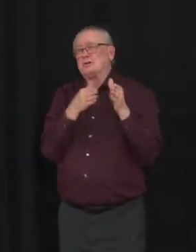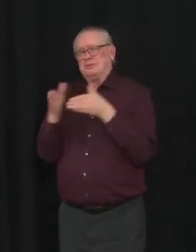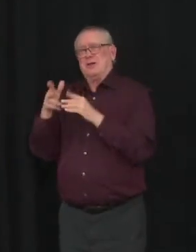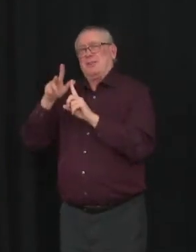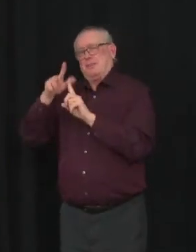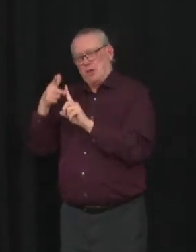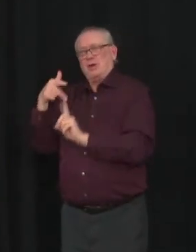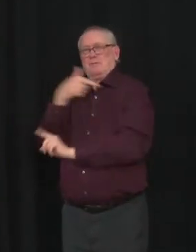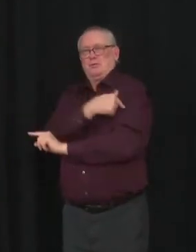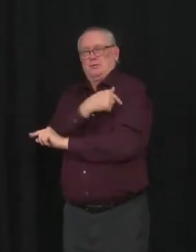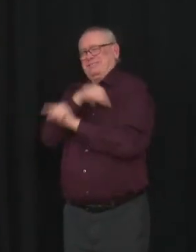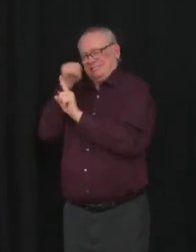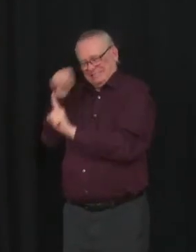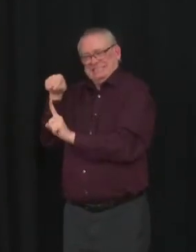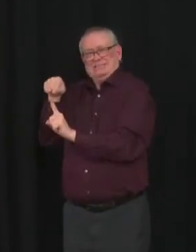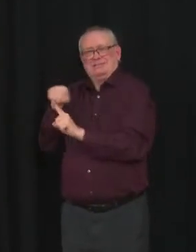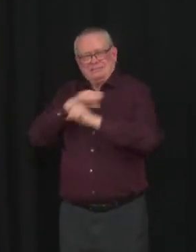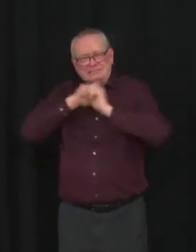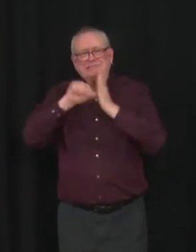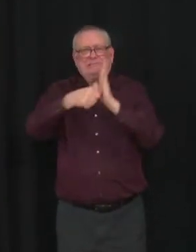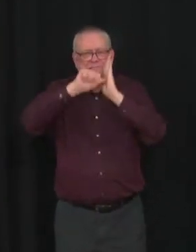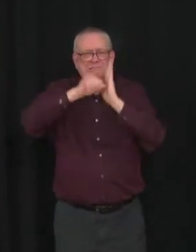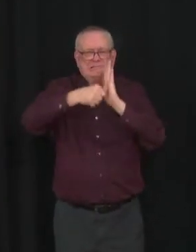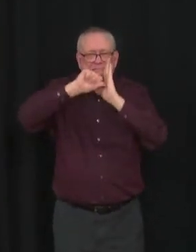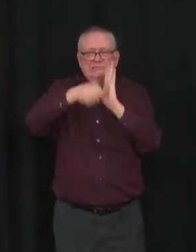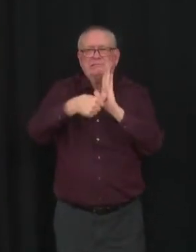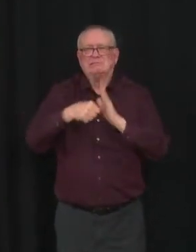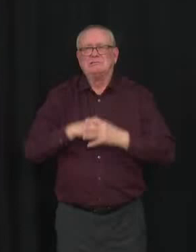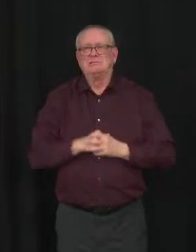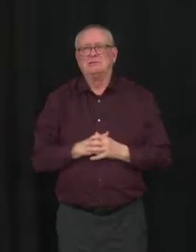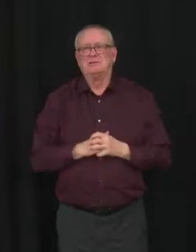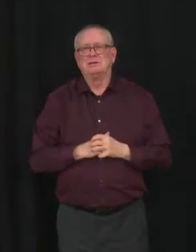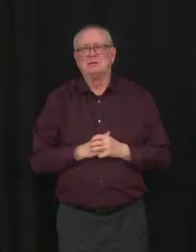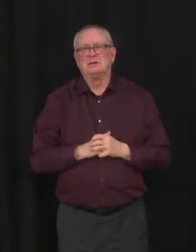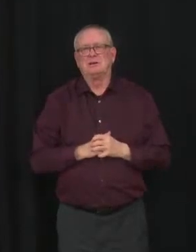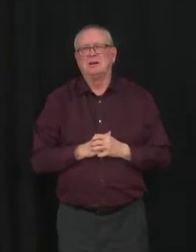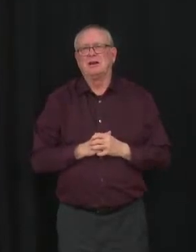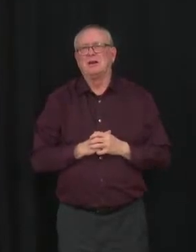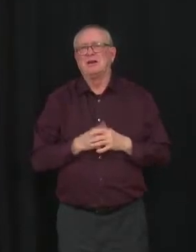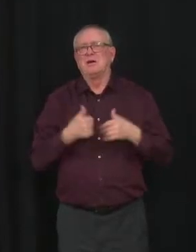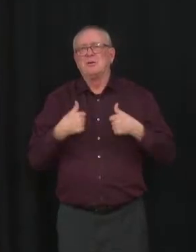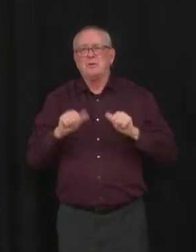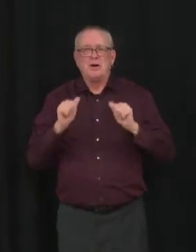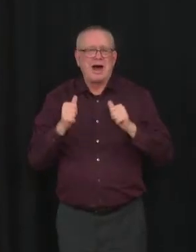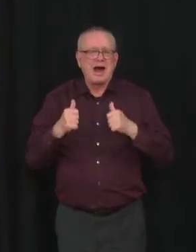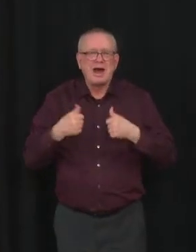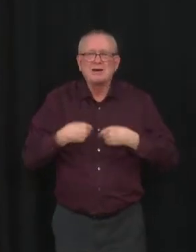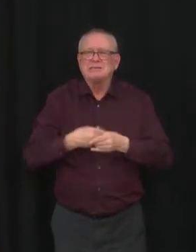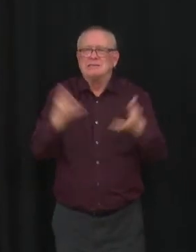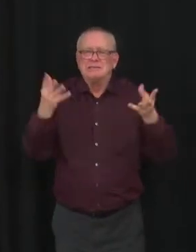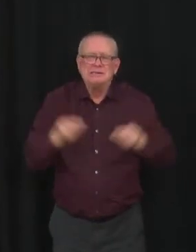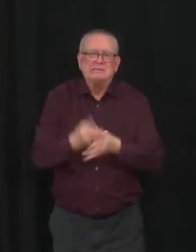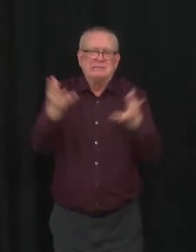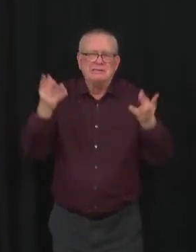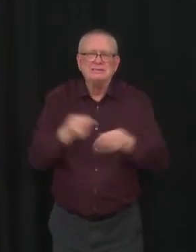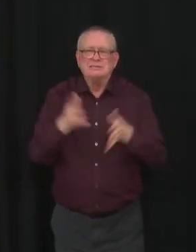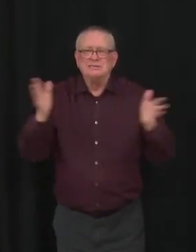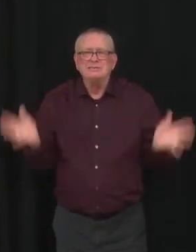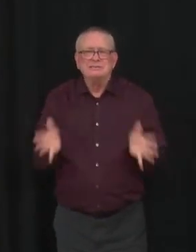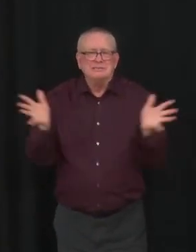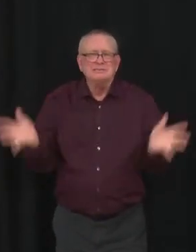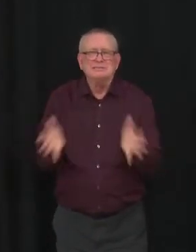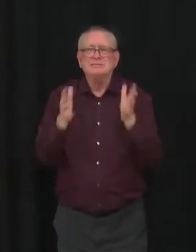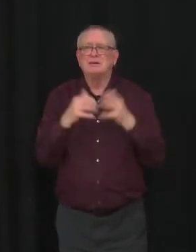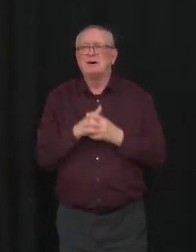what we are emphasizing. We are going to, as I say, move heaven and earth to make these as convenient as possible for people. This variant is going to move quickly